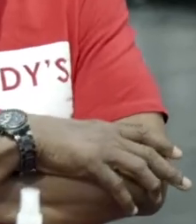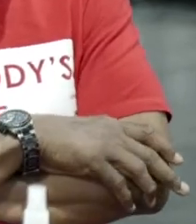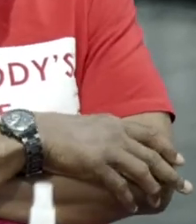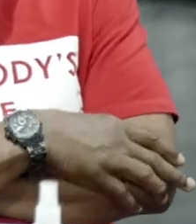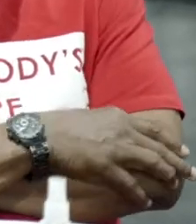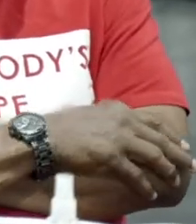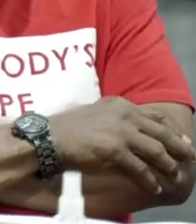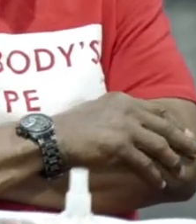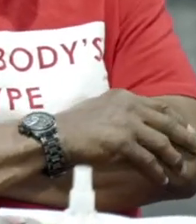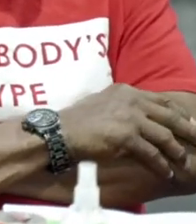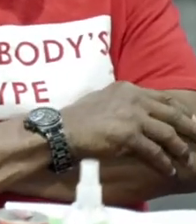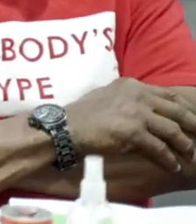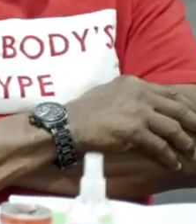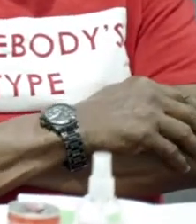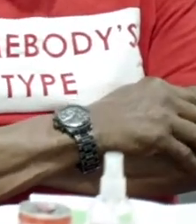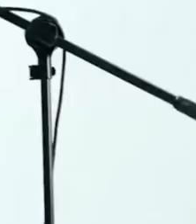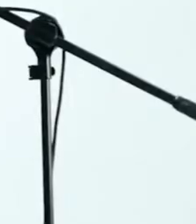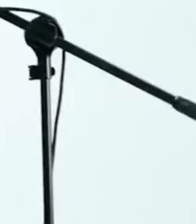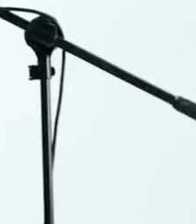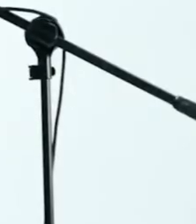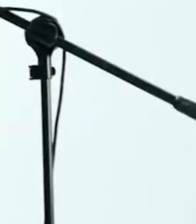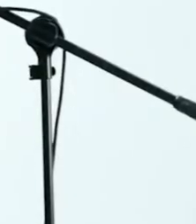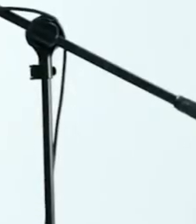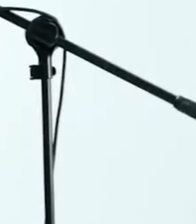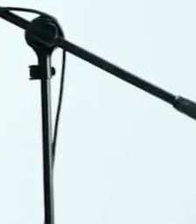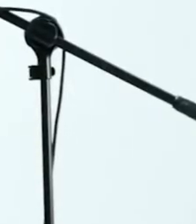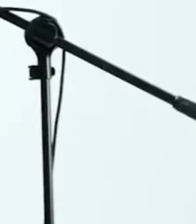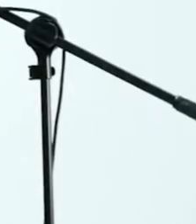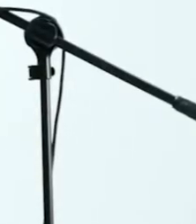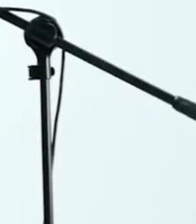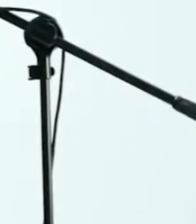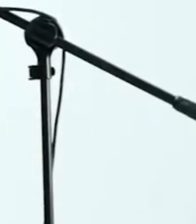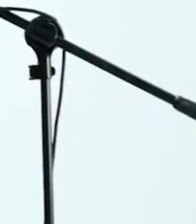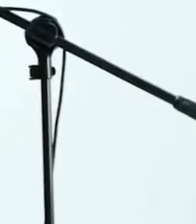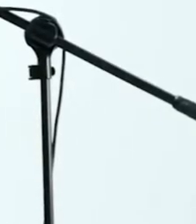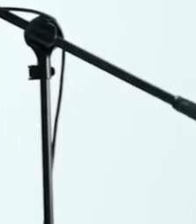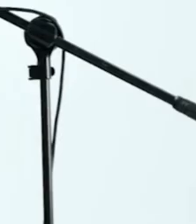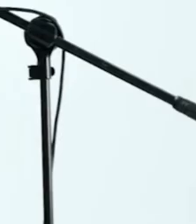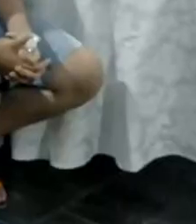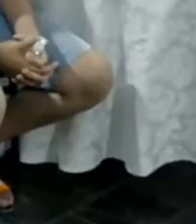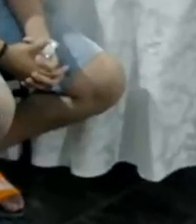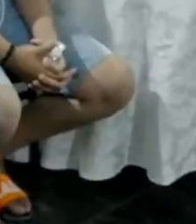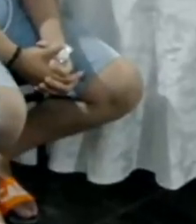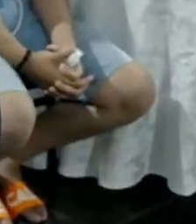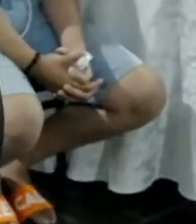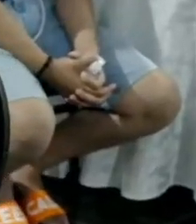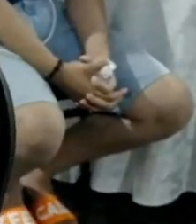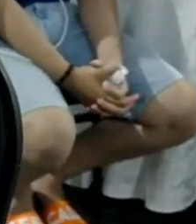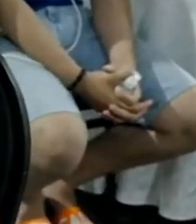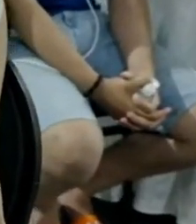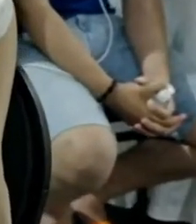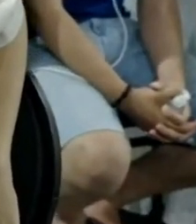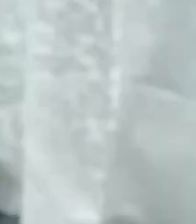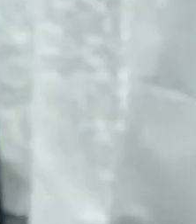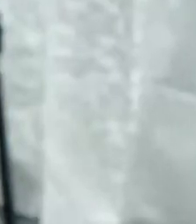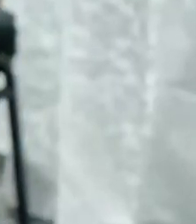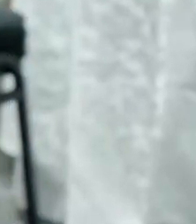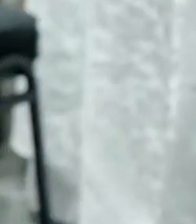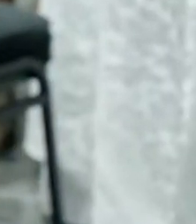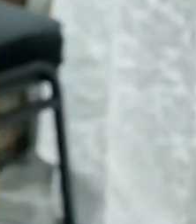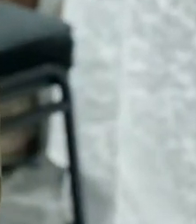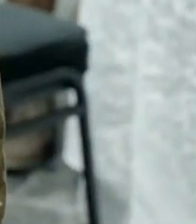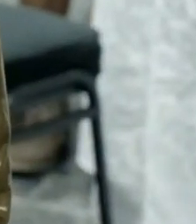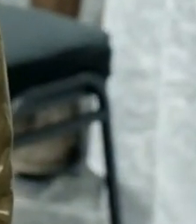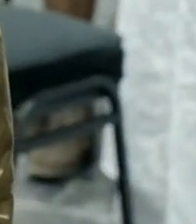I'm gonna teach you this thing called fries. So F is for freely given. Consent is freely given as a choice. The R